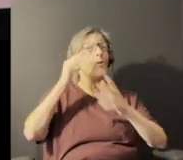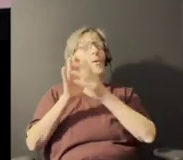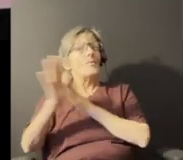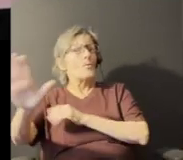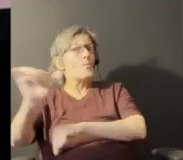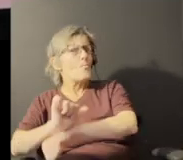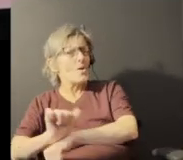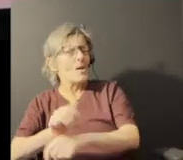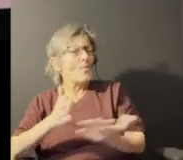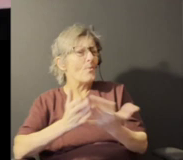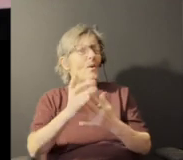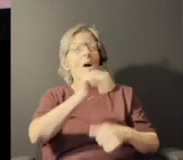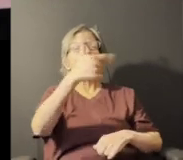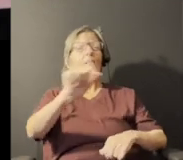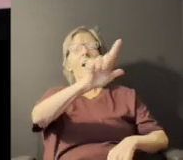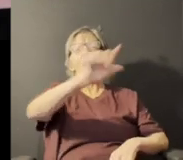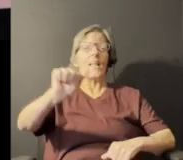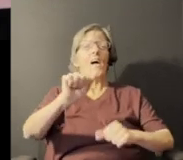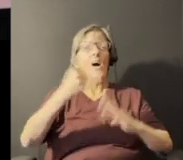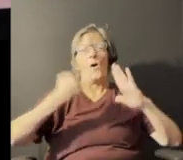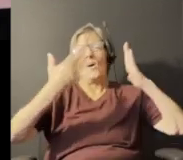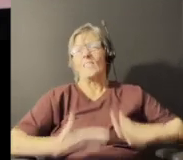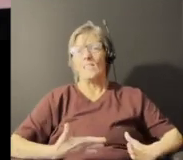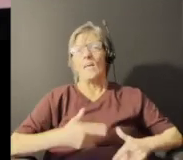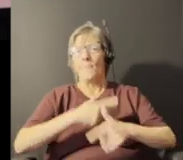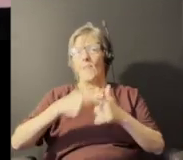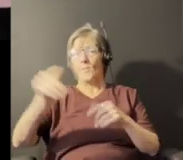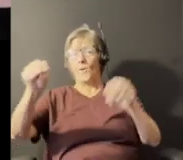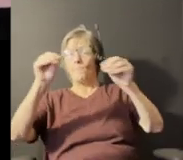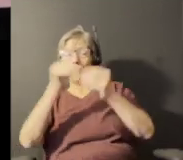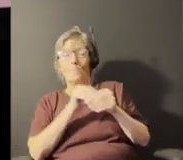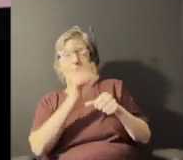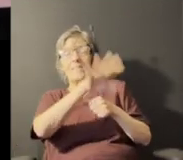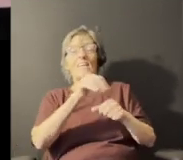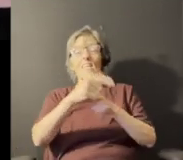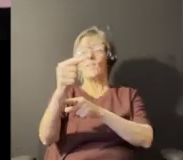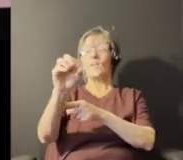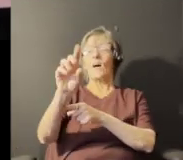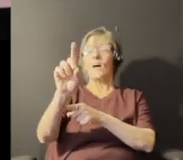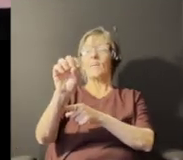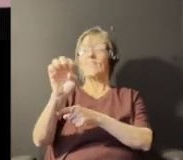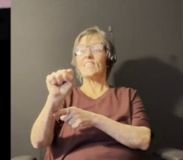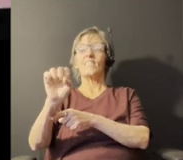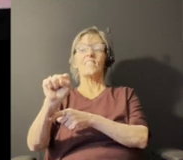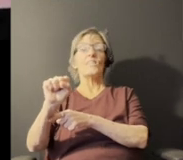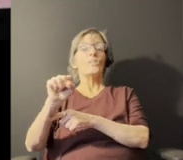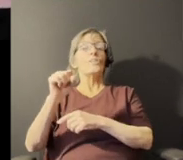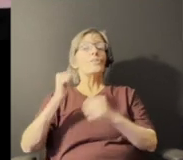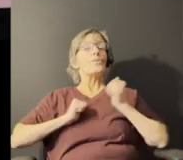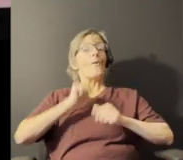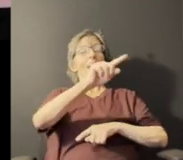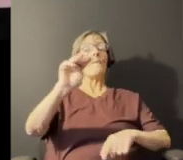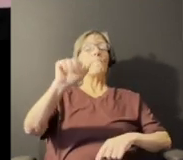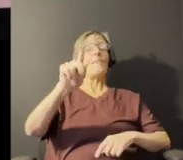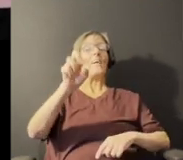your work. And it was probably through other Los Angeles artists. But then you put in work in the Goddesses, the Enter the Goddesses show that I did